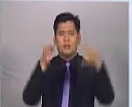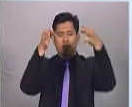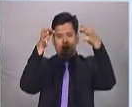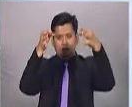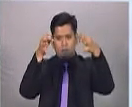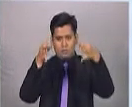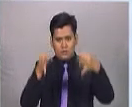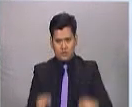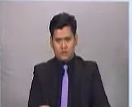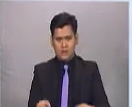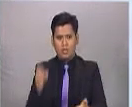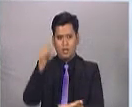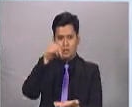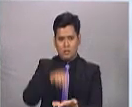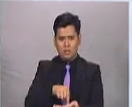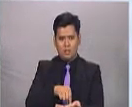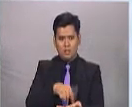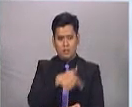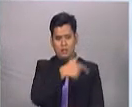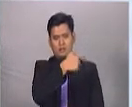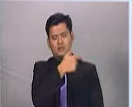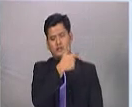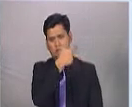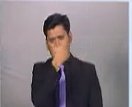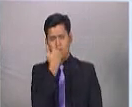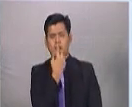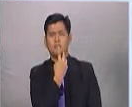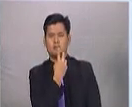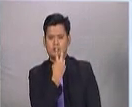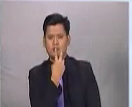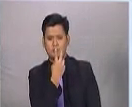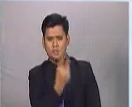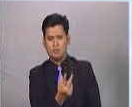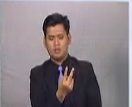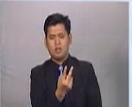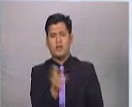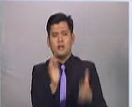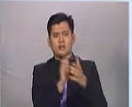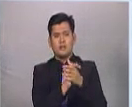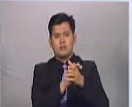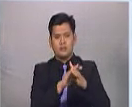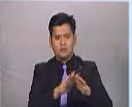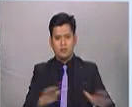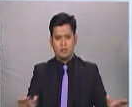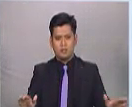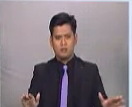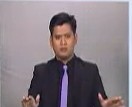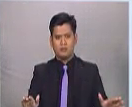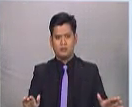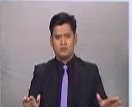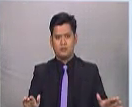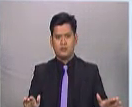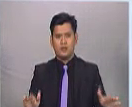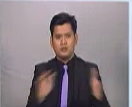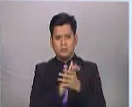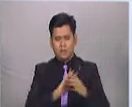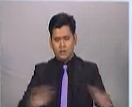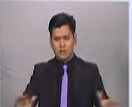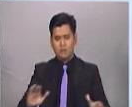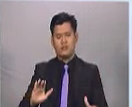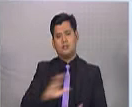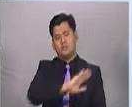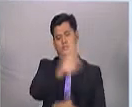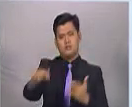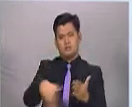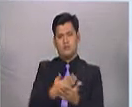on the fact that we've decided to do the right thing, which is preserving human lives and ensuring everybody's safety, you know, not